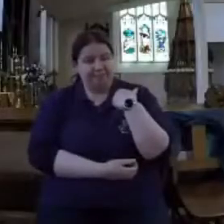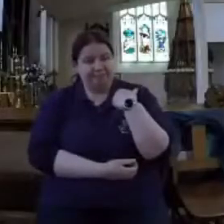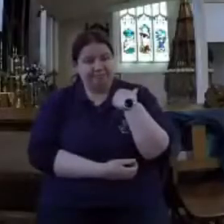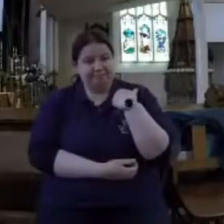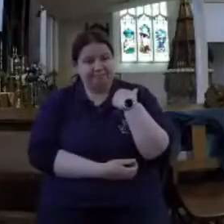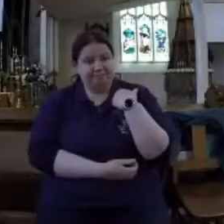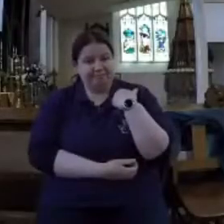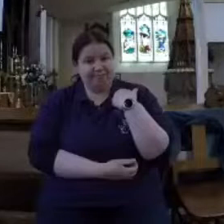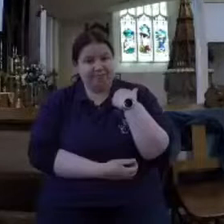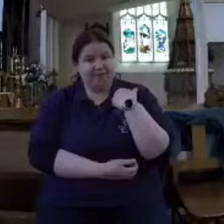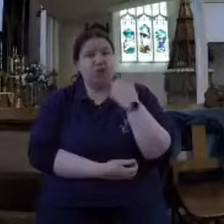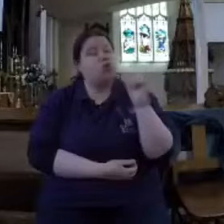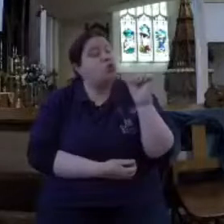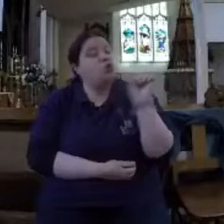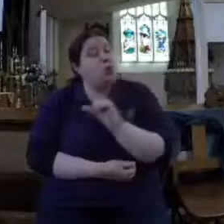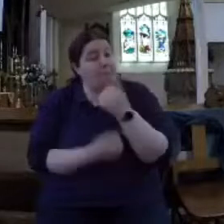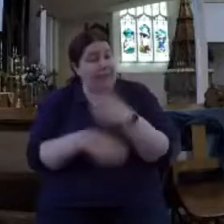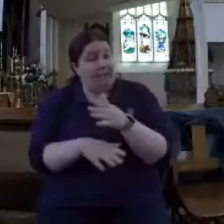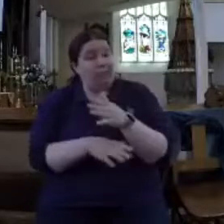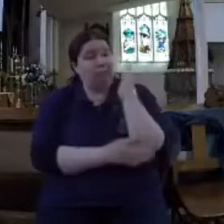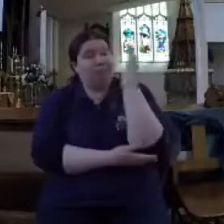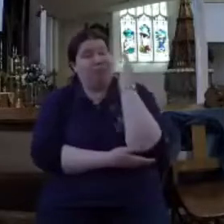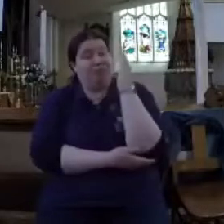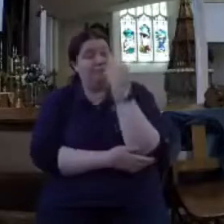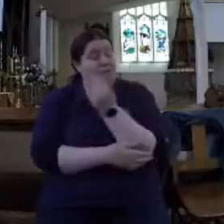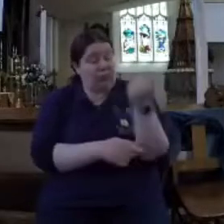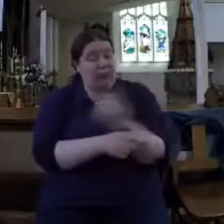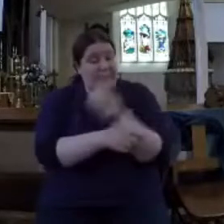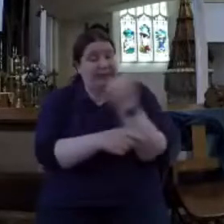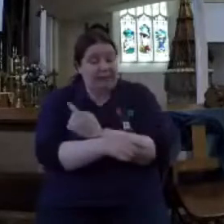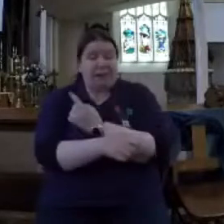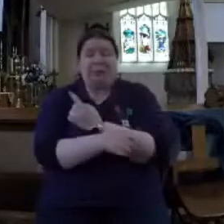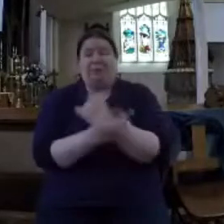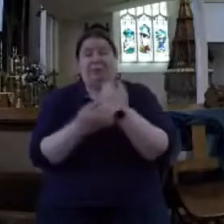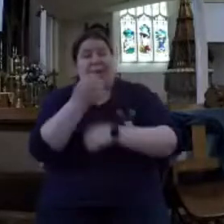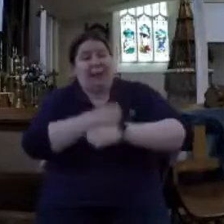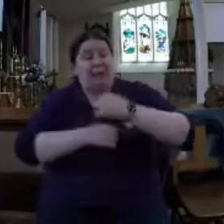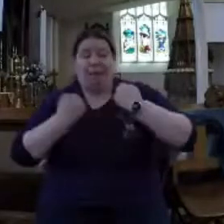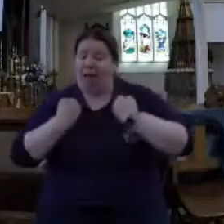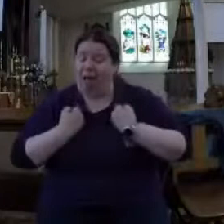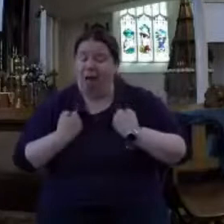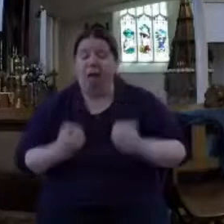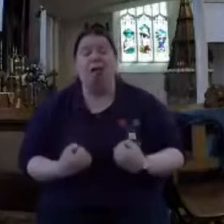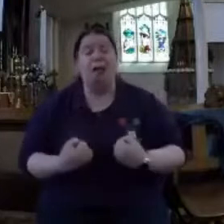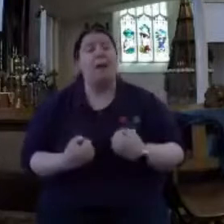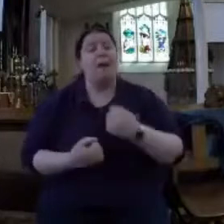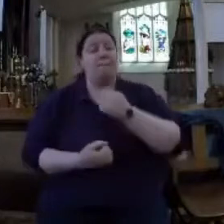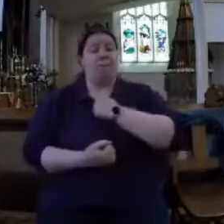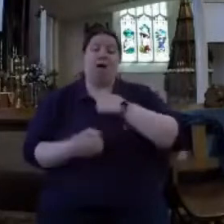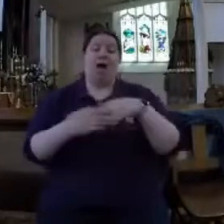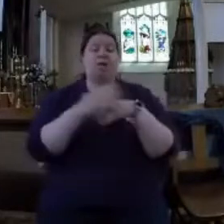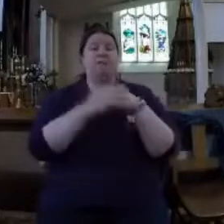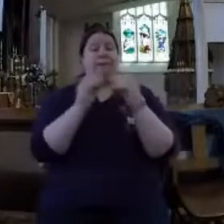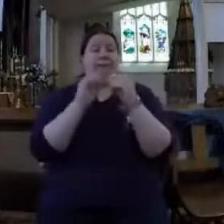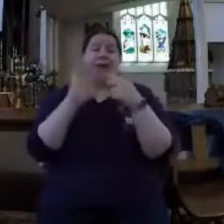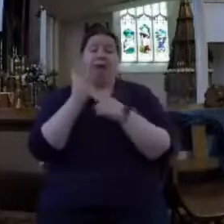Well, I was meant to be preaching a few weeks ago, but I was taken rather ill, and so my husband Ben took my place.